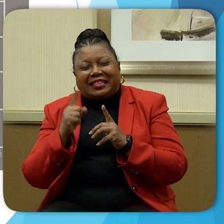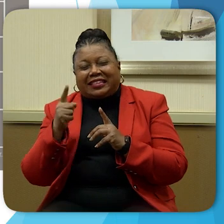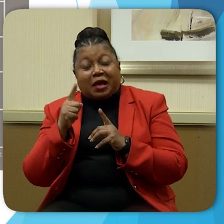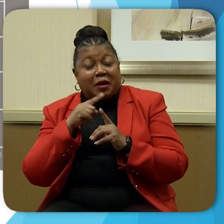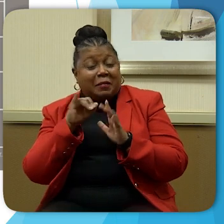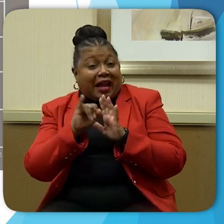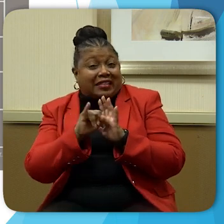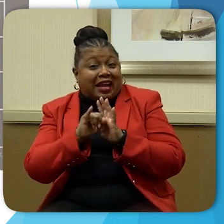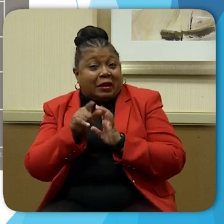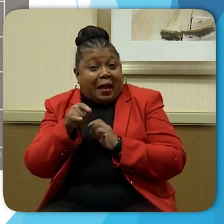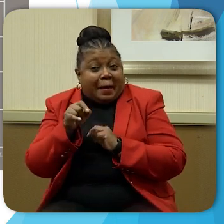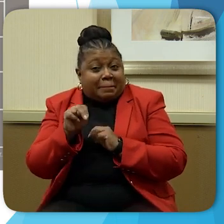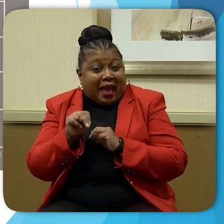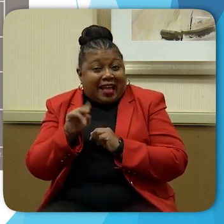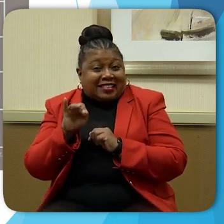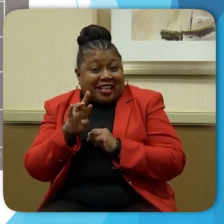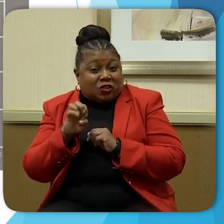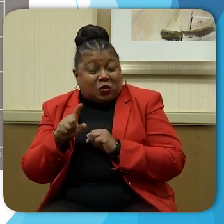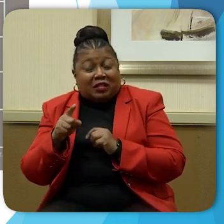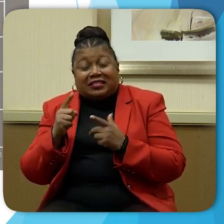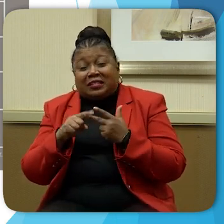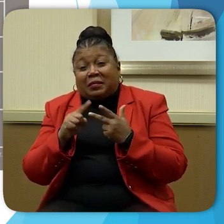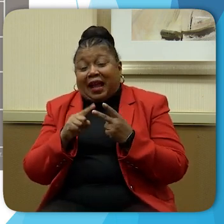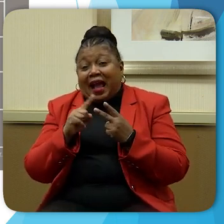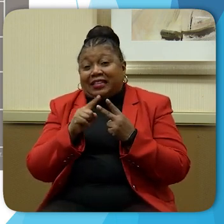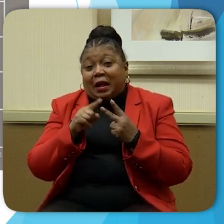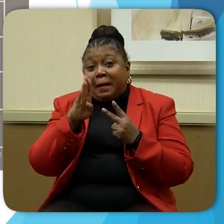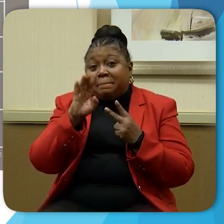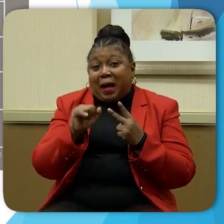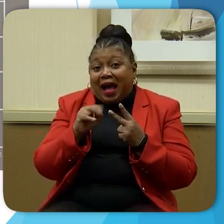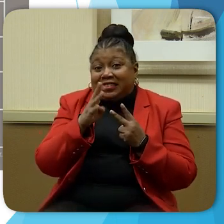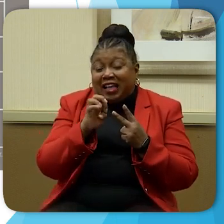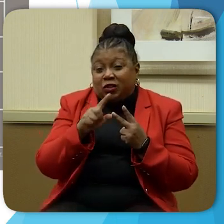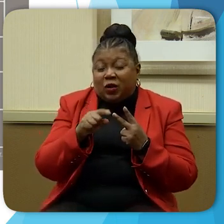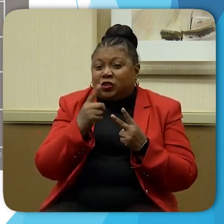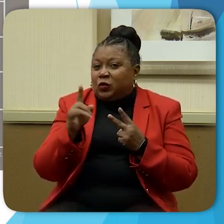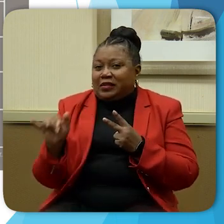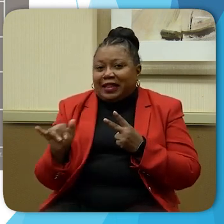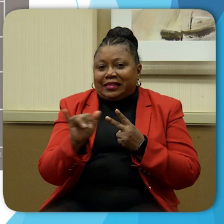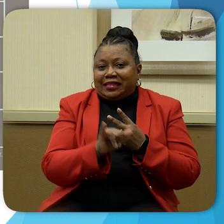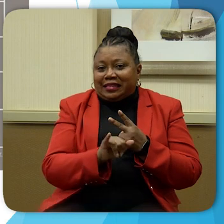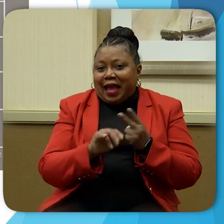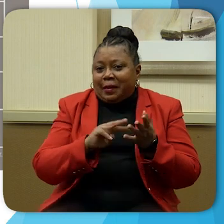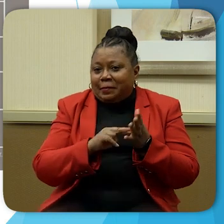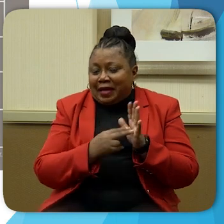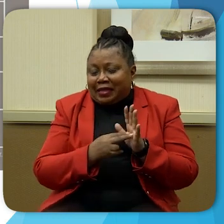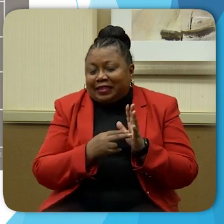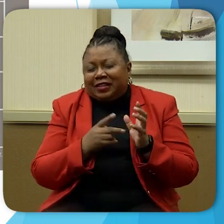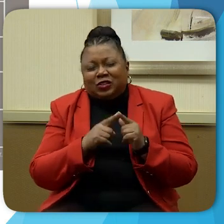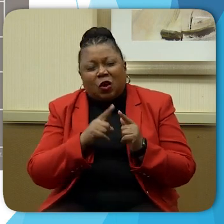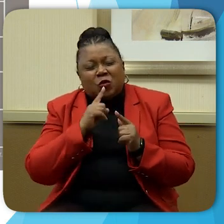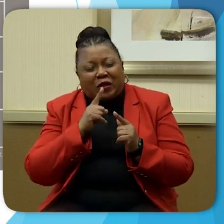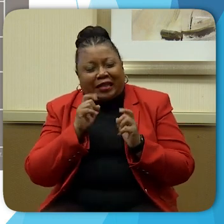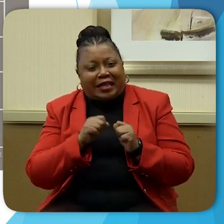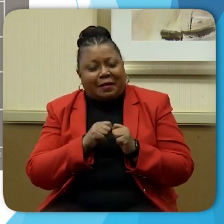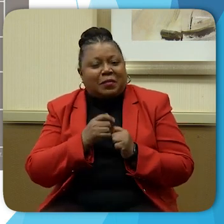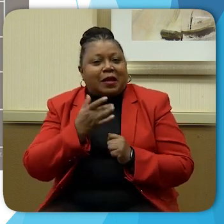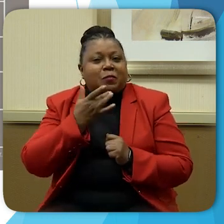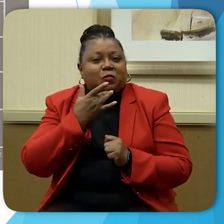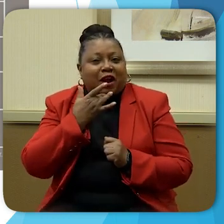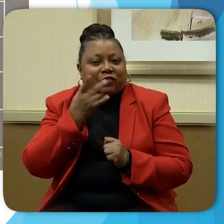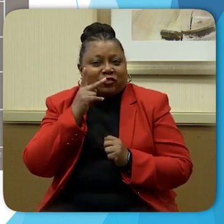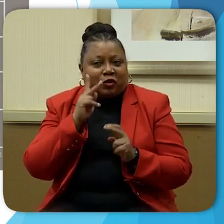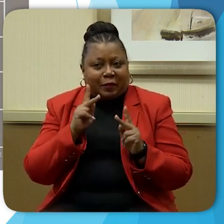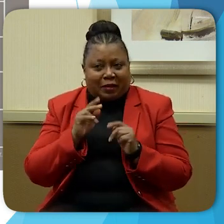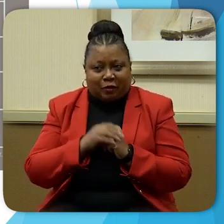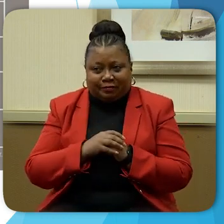someone might identify as pansexual and someone might identify as bisexual and use the same definition. So it really can be preference for